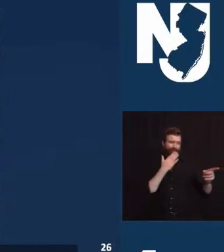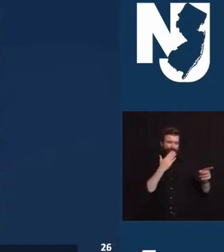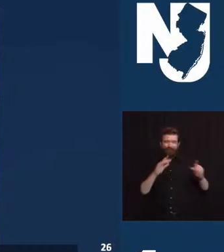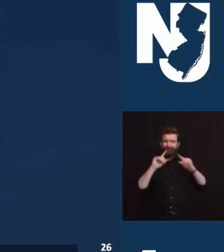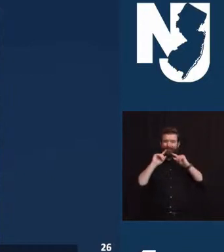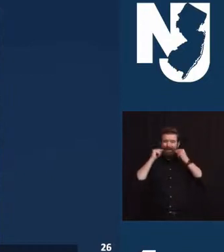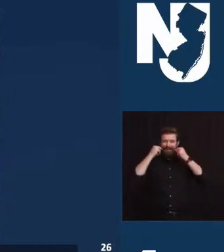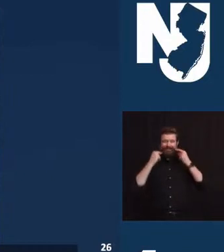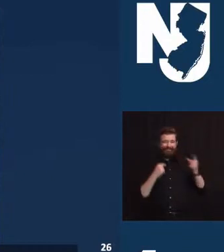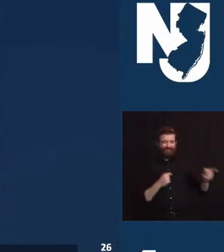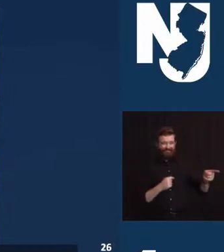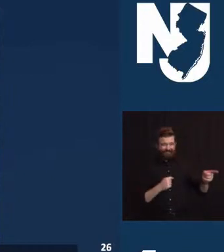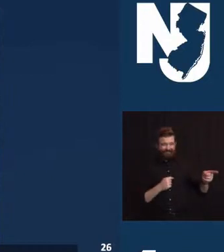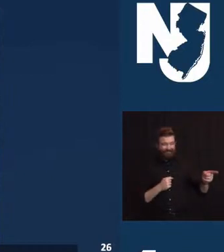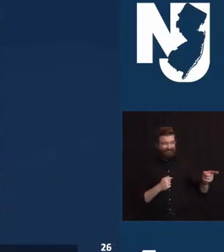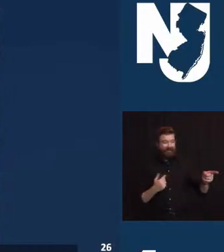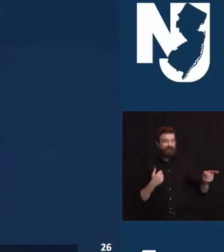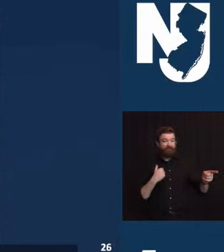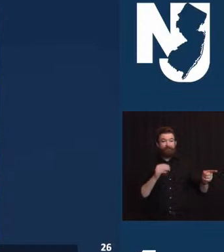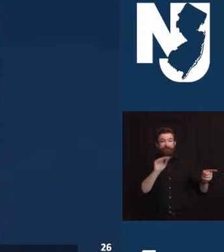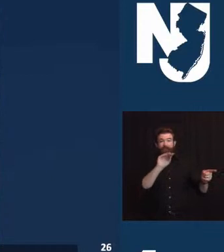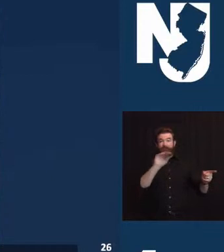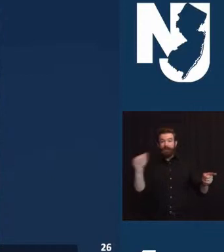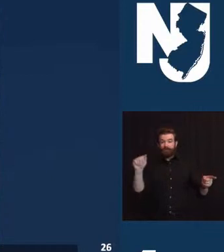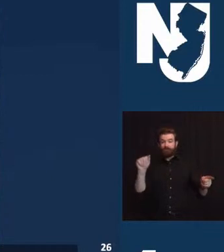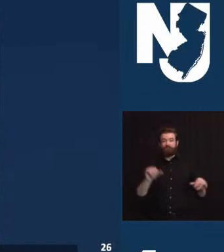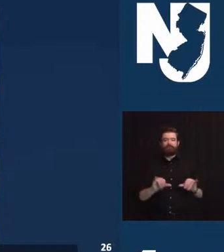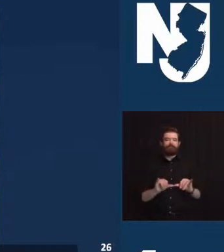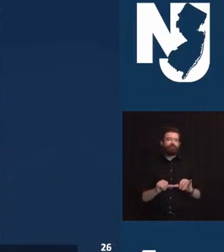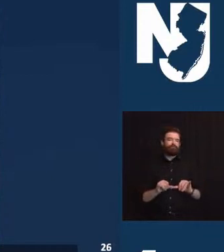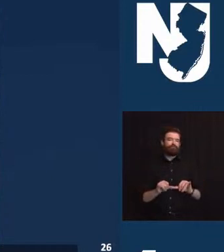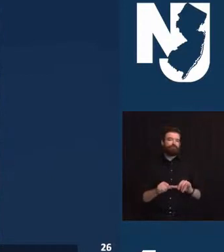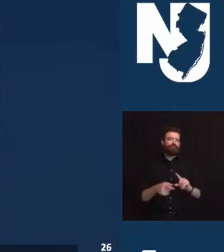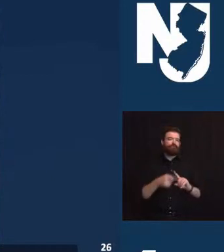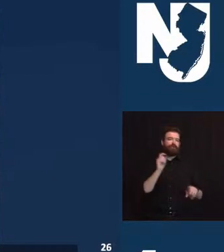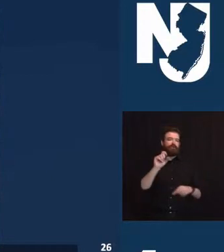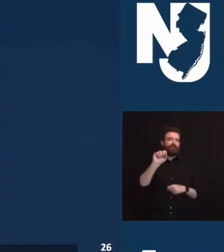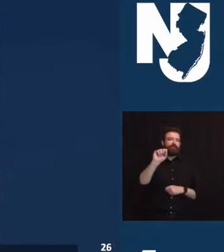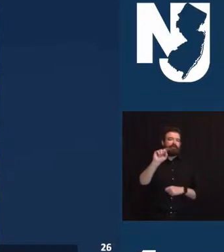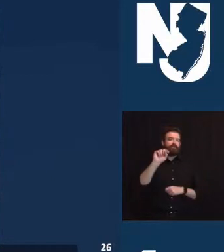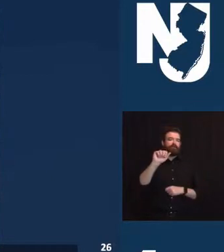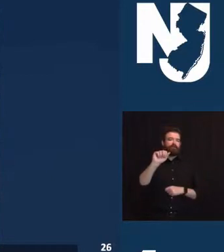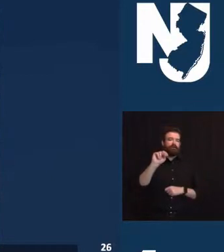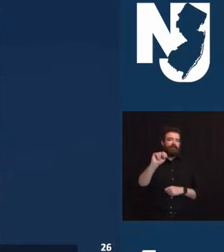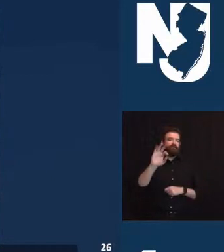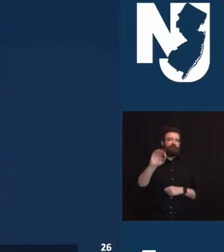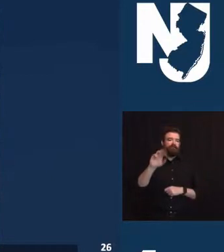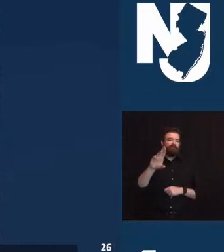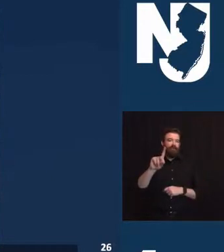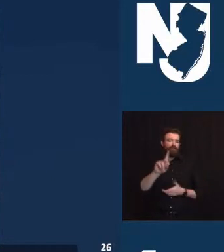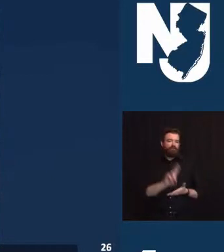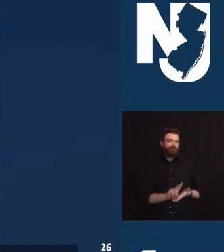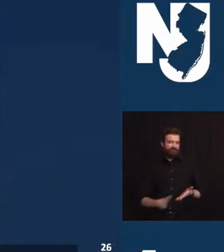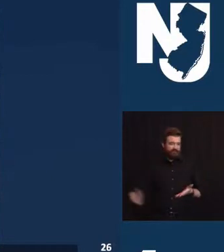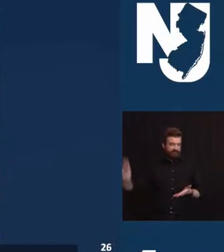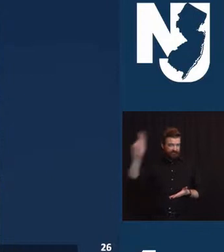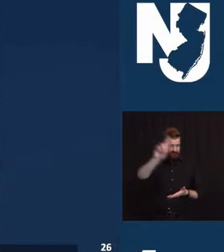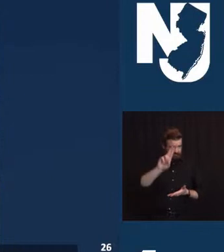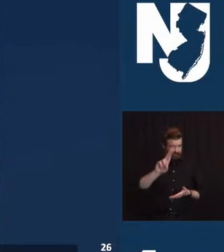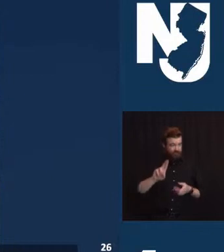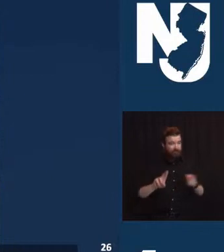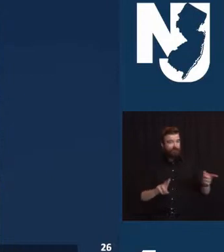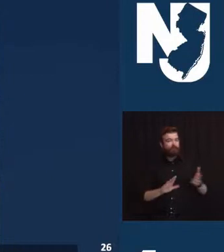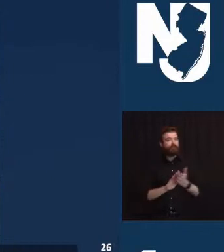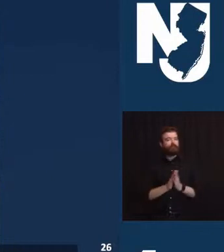degree in engineering from Stanford University. Across a 40-year career in the construction industry, he rose to become a senior partner at